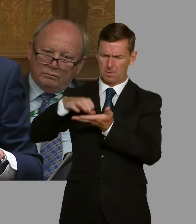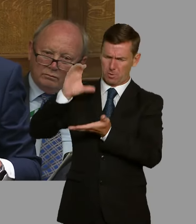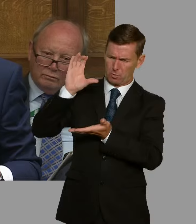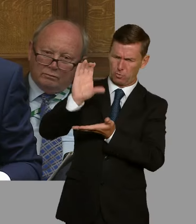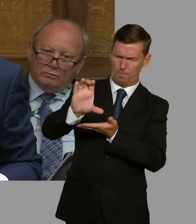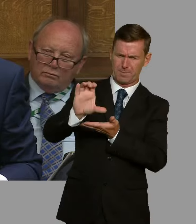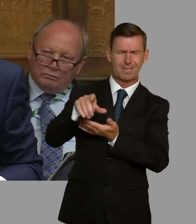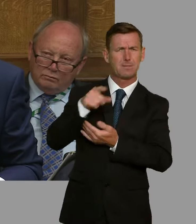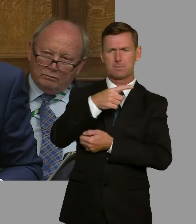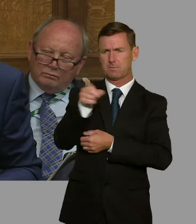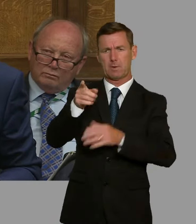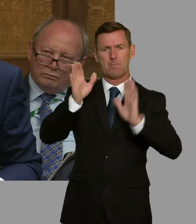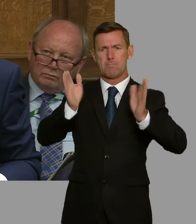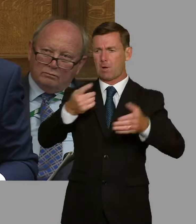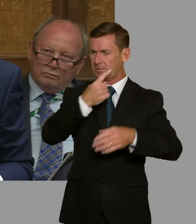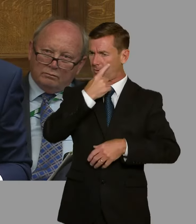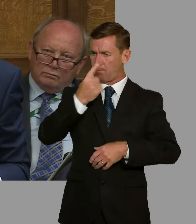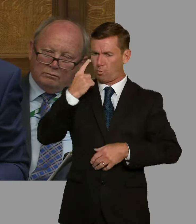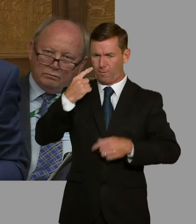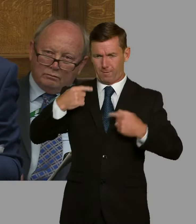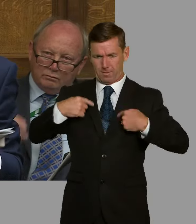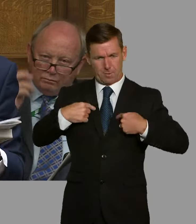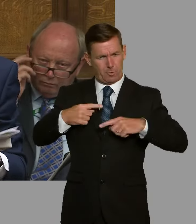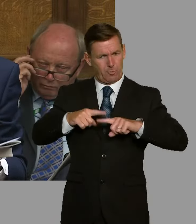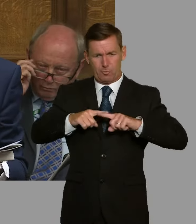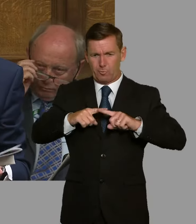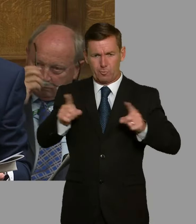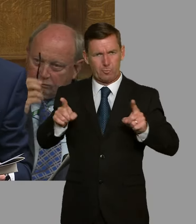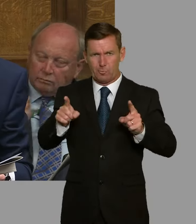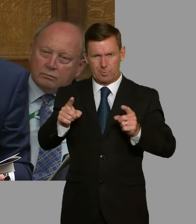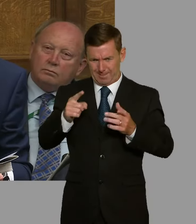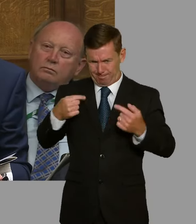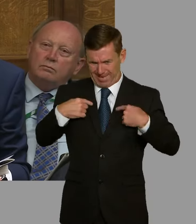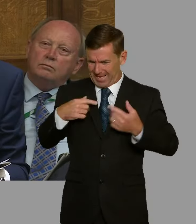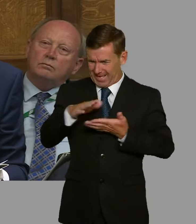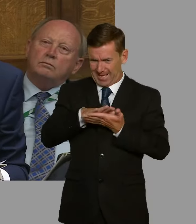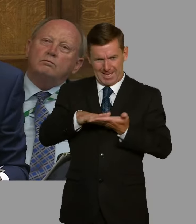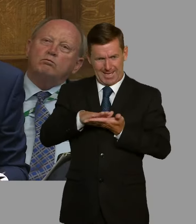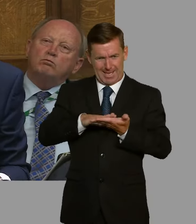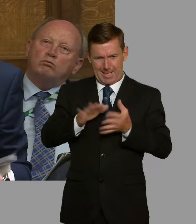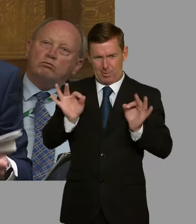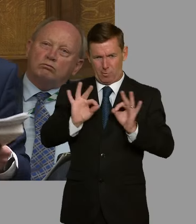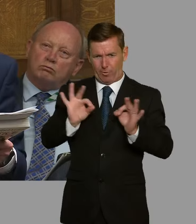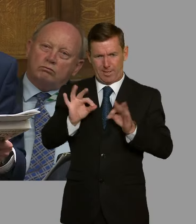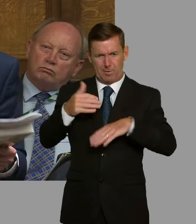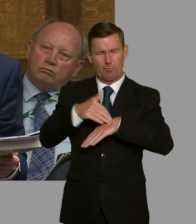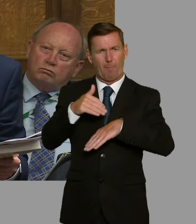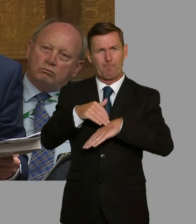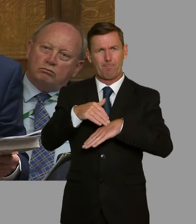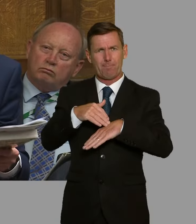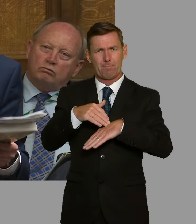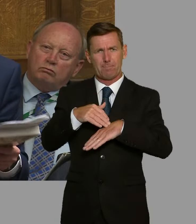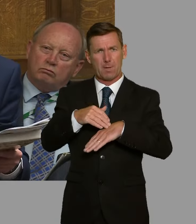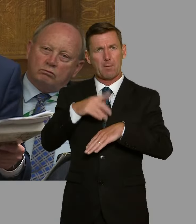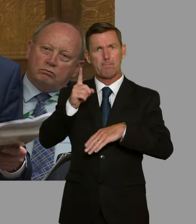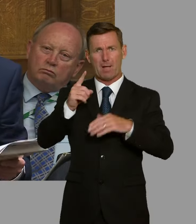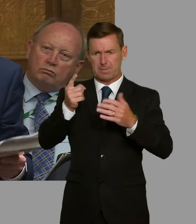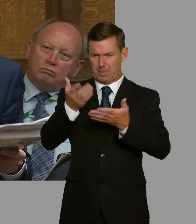beyond reasonable doubt. This ignored the decision of the court exonerating them and actually meant